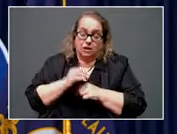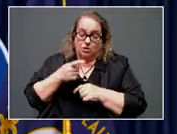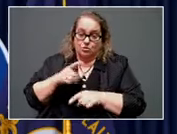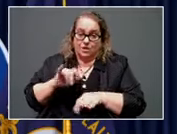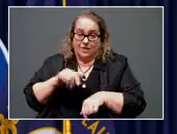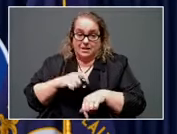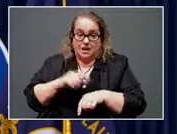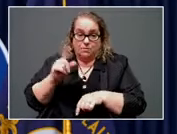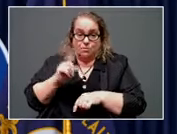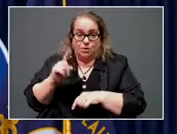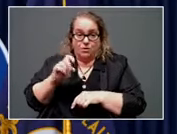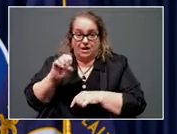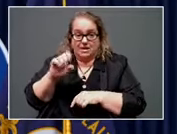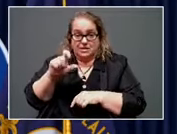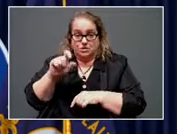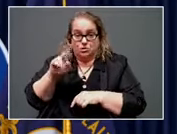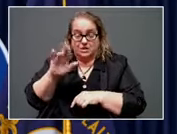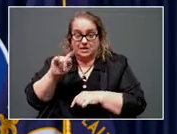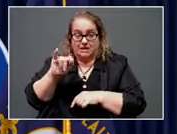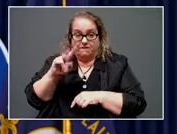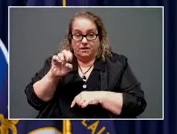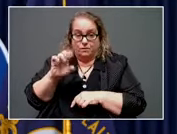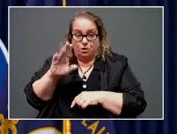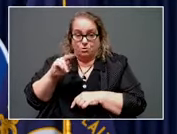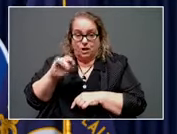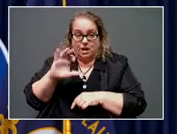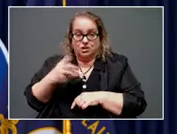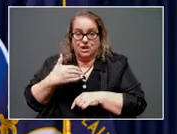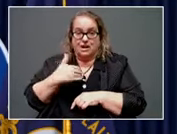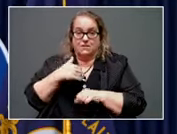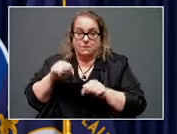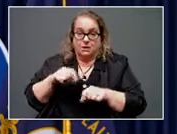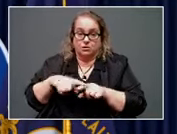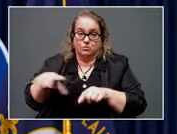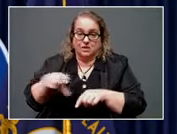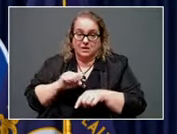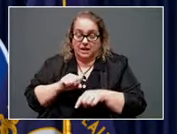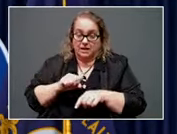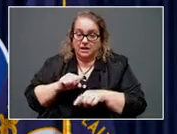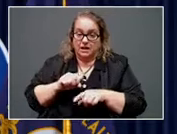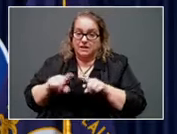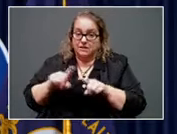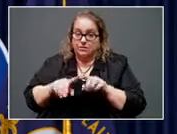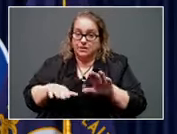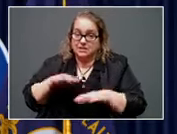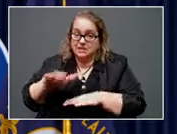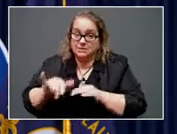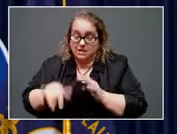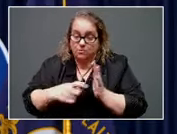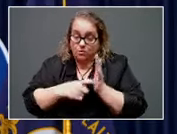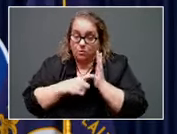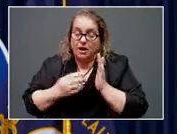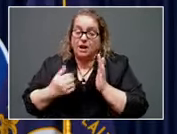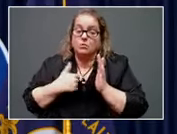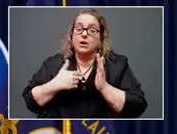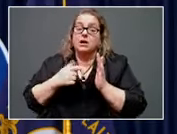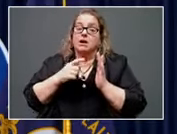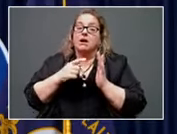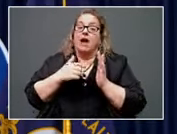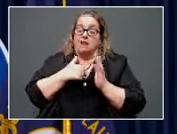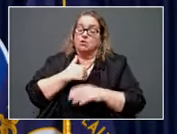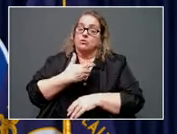ability to take the additional steps that were required, and we had the courage to do so each time. I know